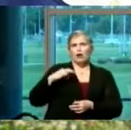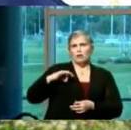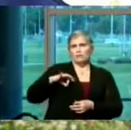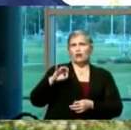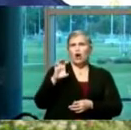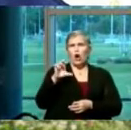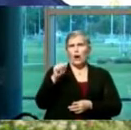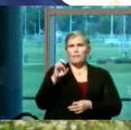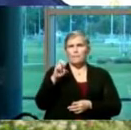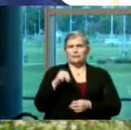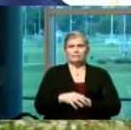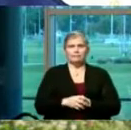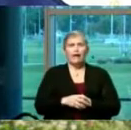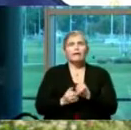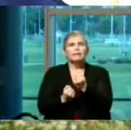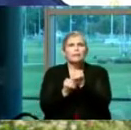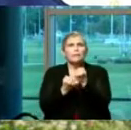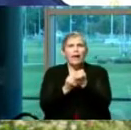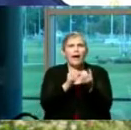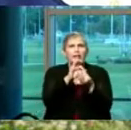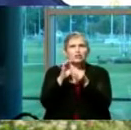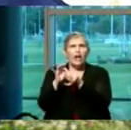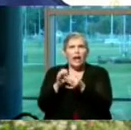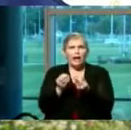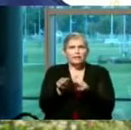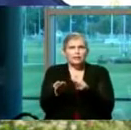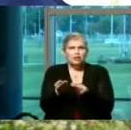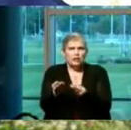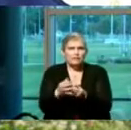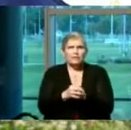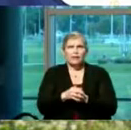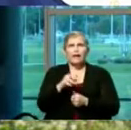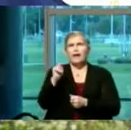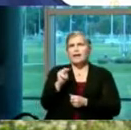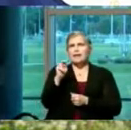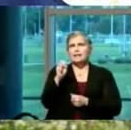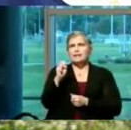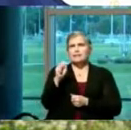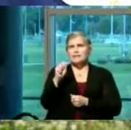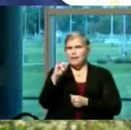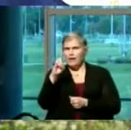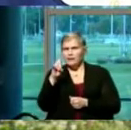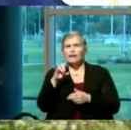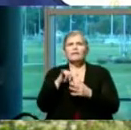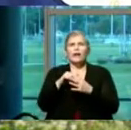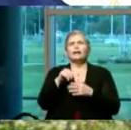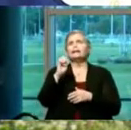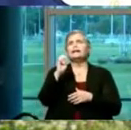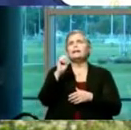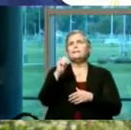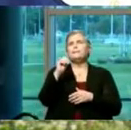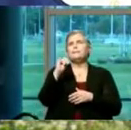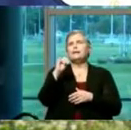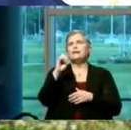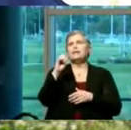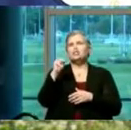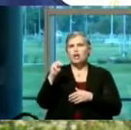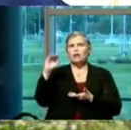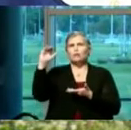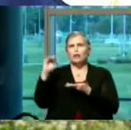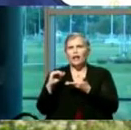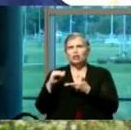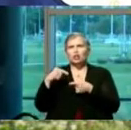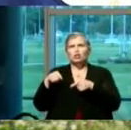sustainable supply chain initiatives, and insetting, which is an approach where companies reduce emissions within their own supply